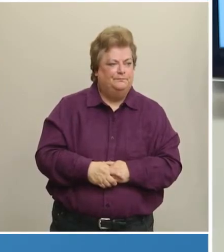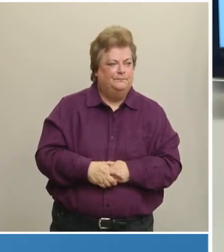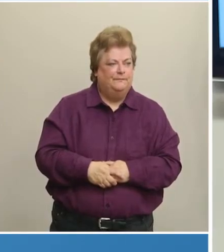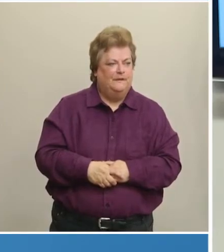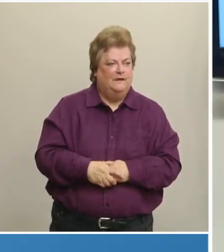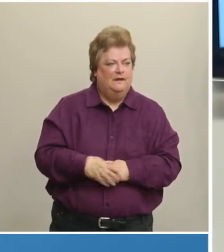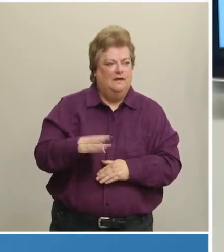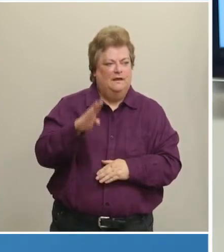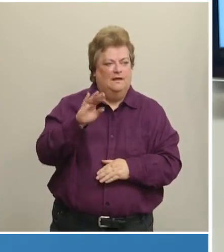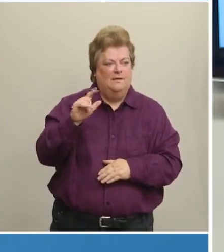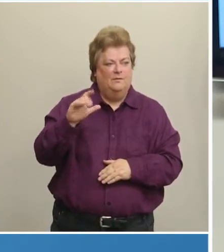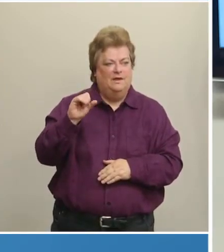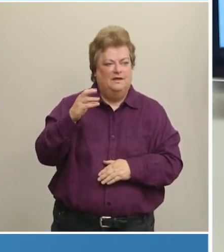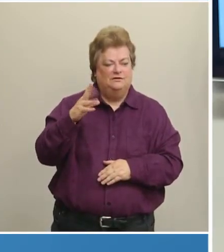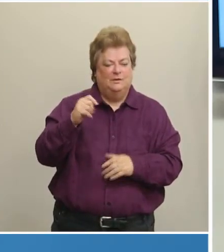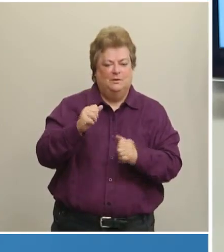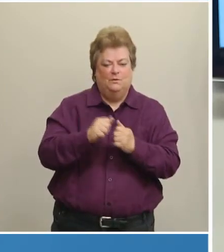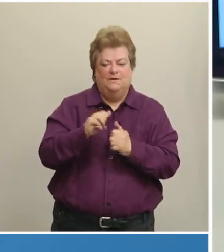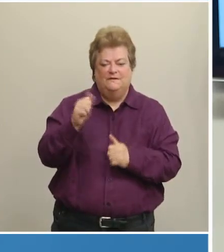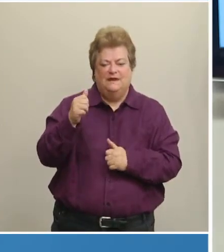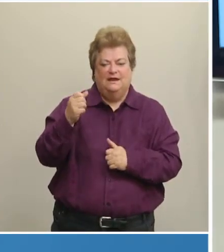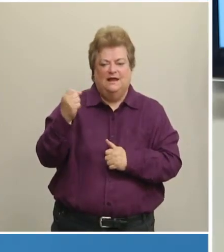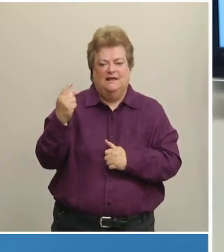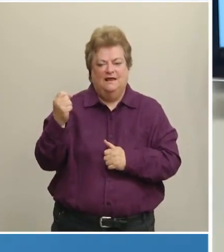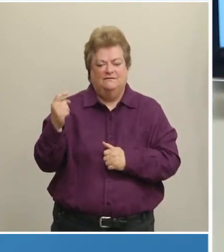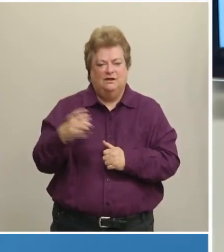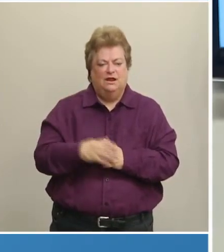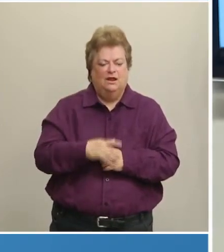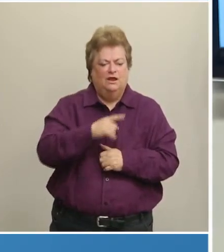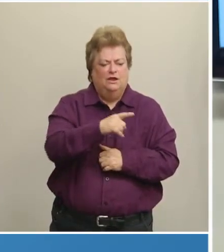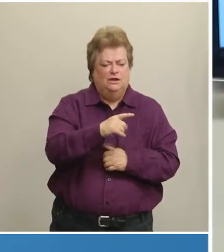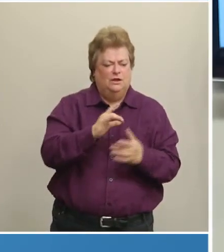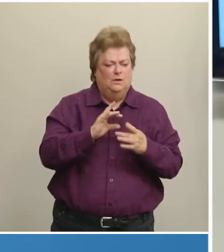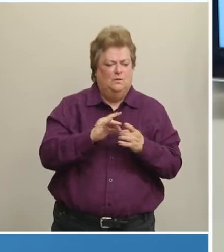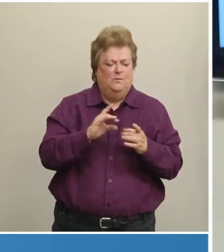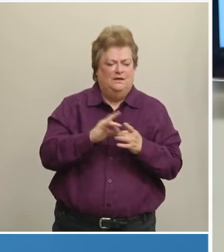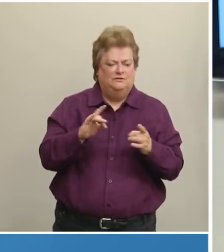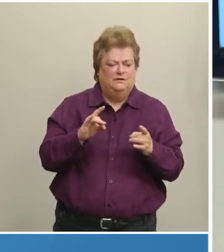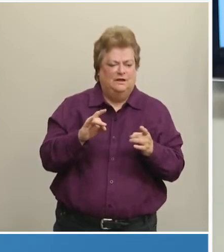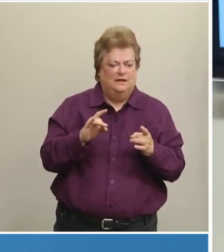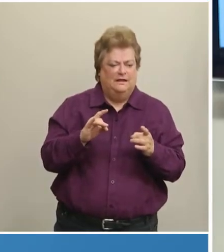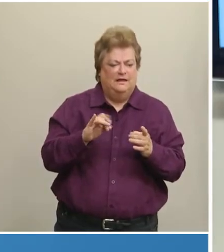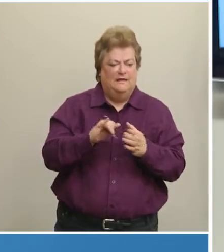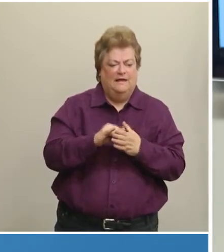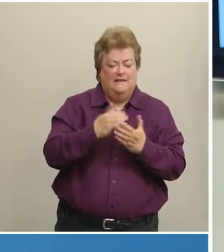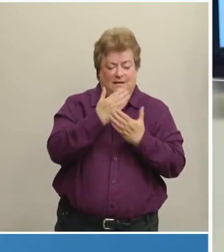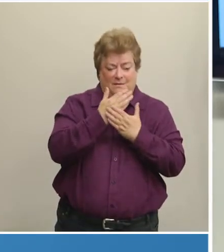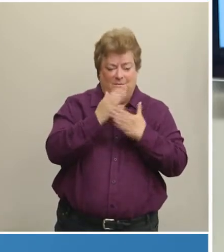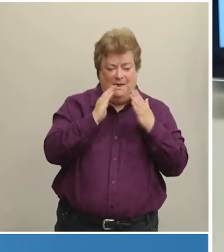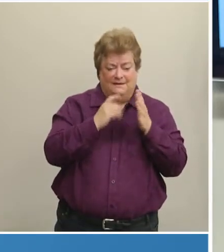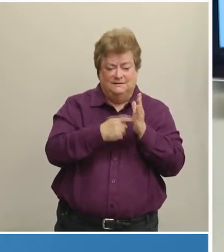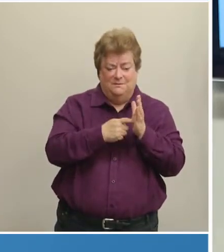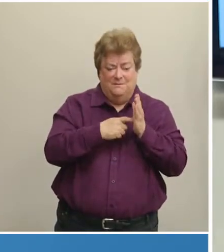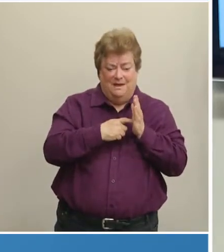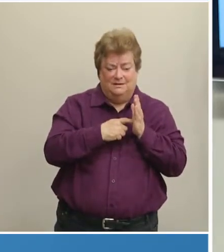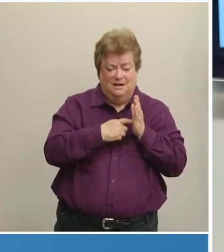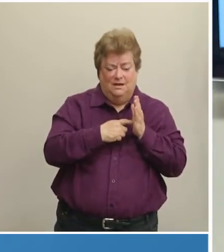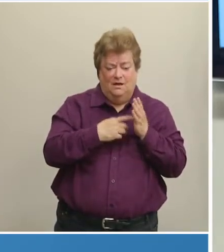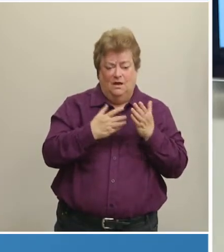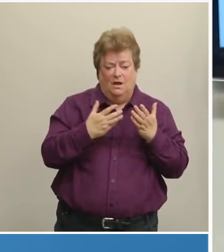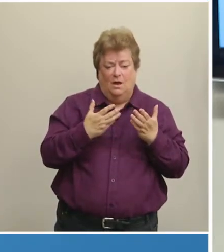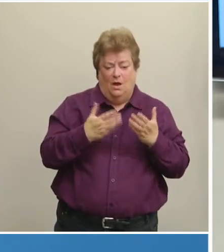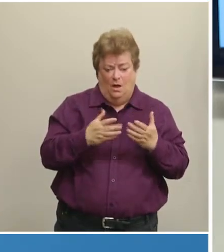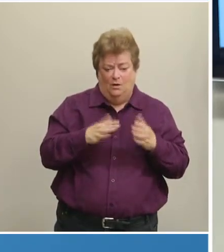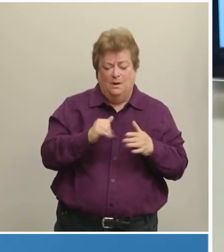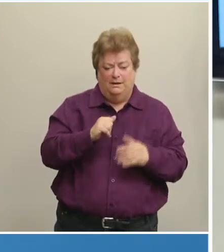Director Lopez, this is Bill with 1011. You had mentioned the mask mandate being already a